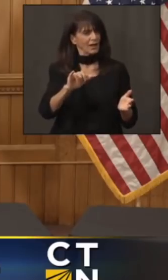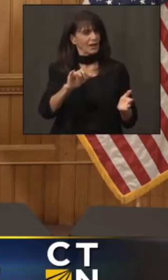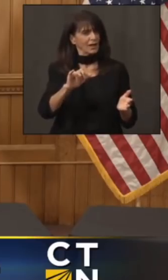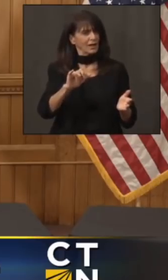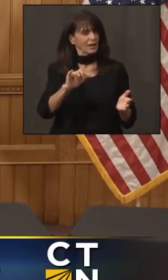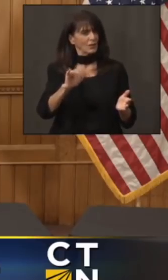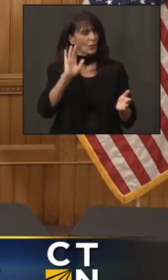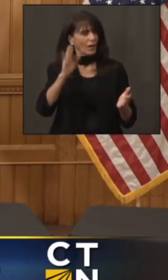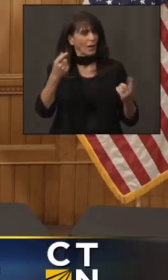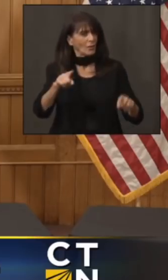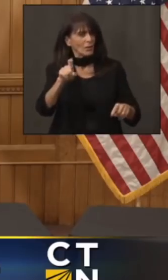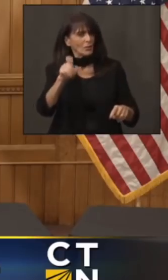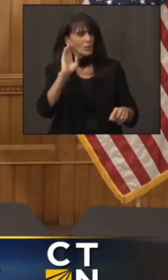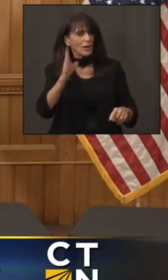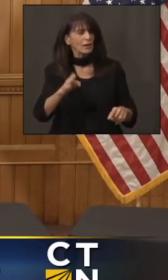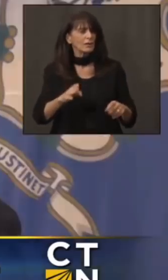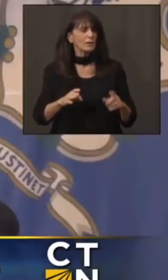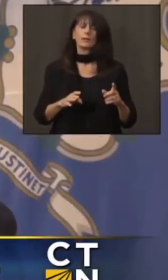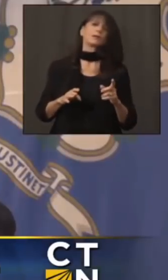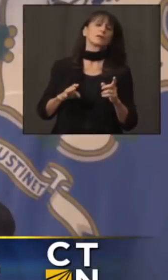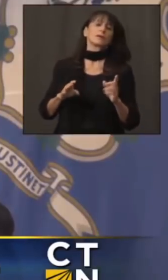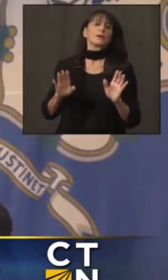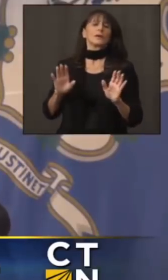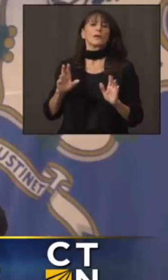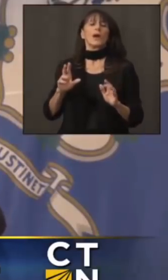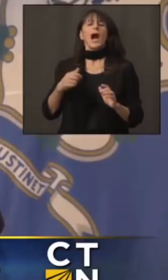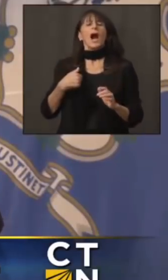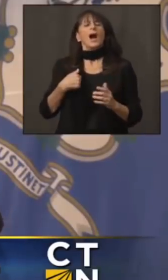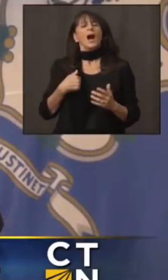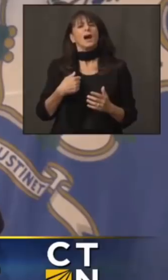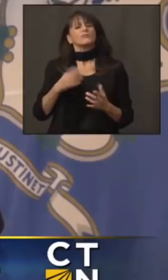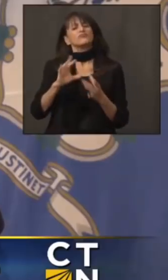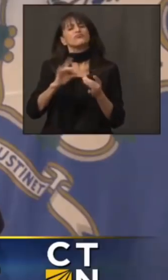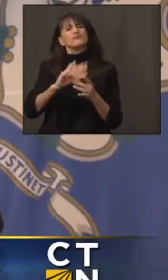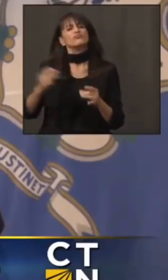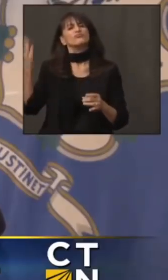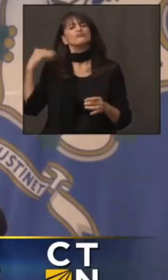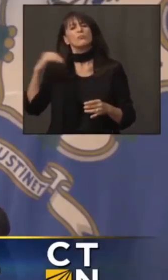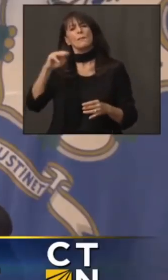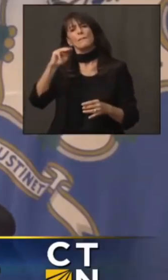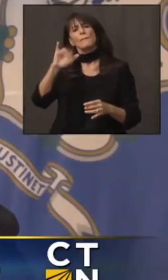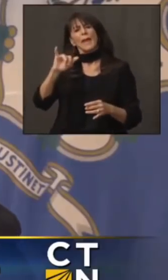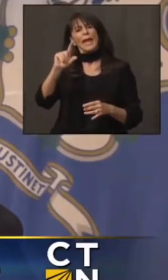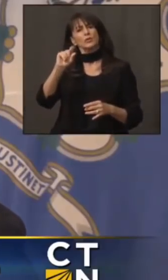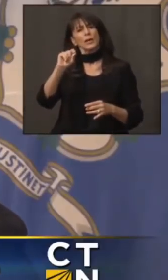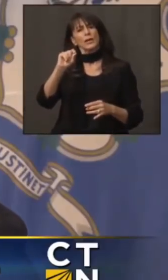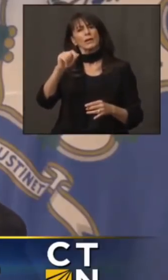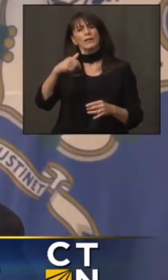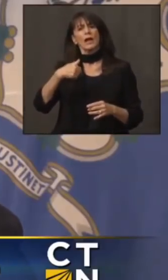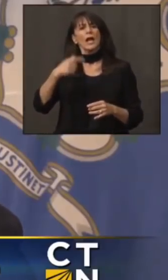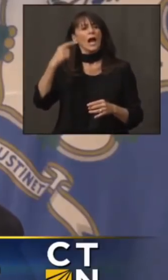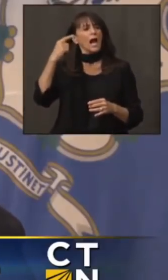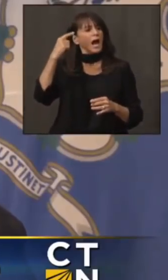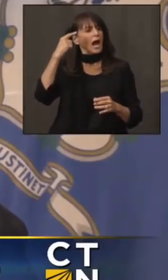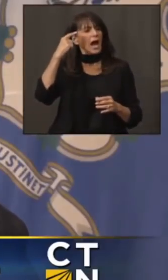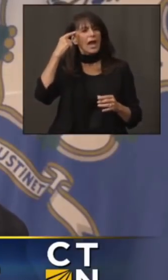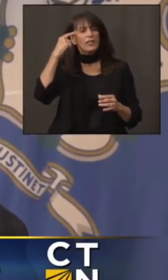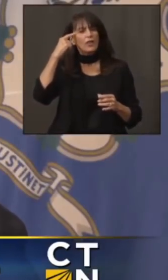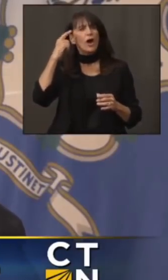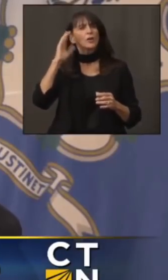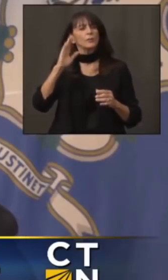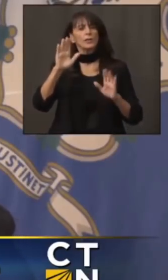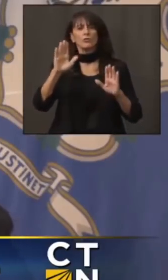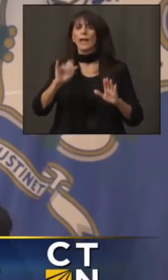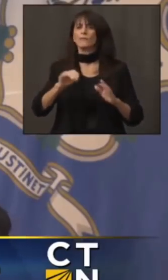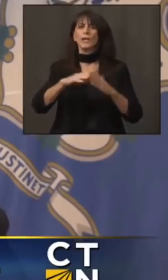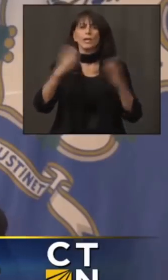group? Not for me. I got to tell you, back when we opened May 20th, I thought it'd be a body blow to our confidence if we